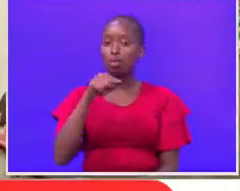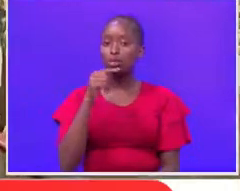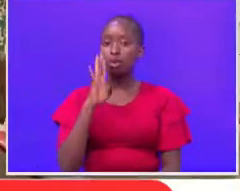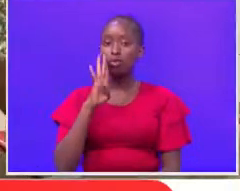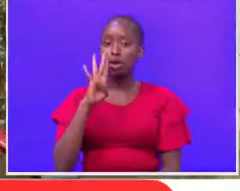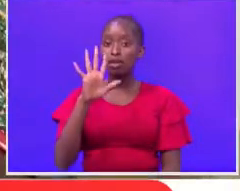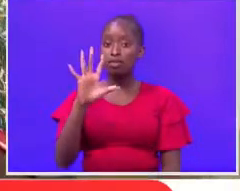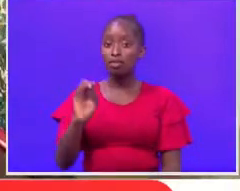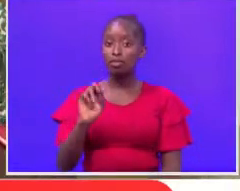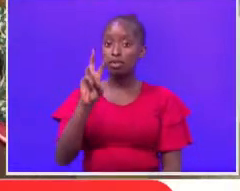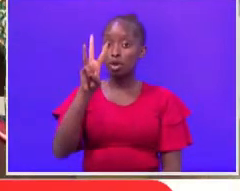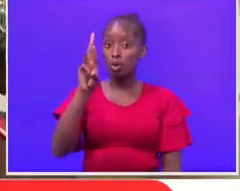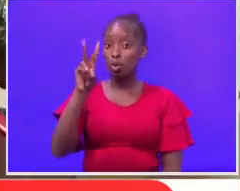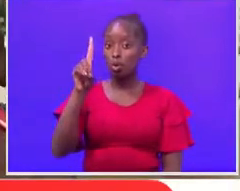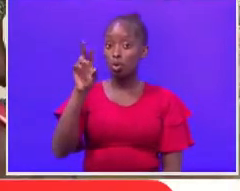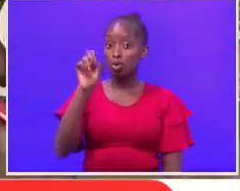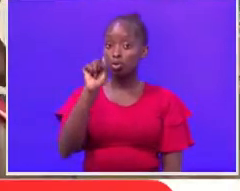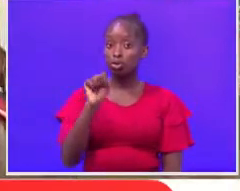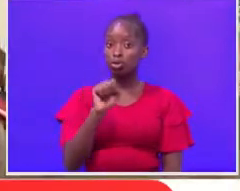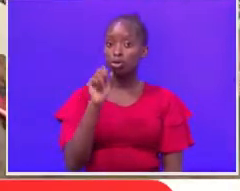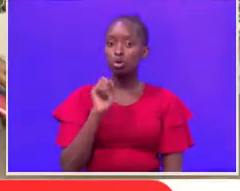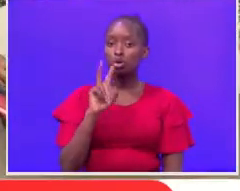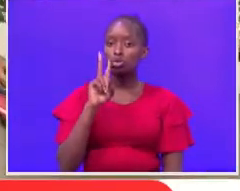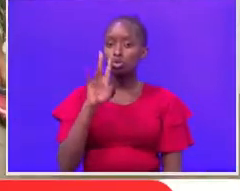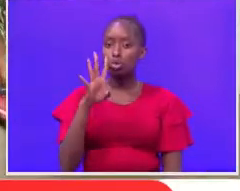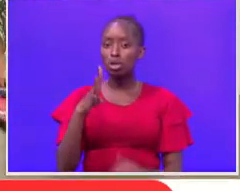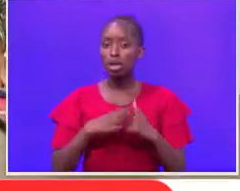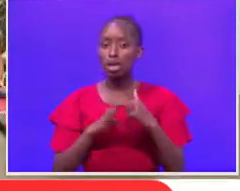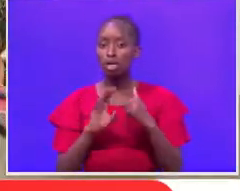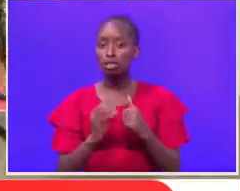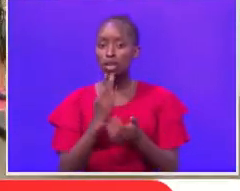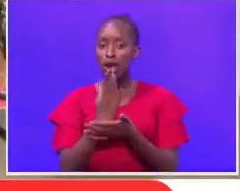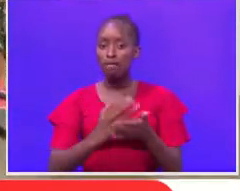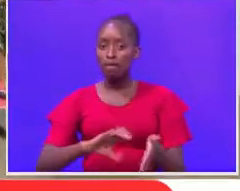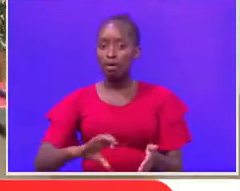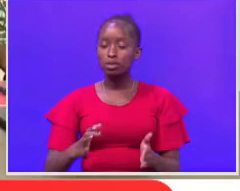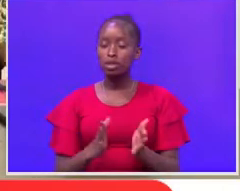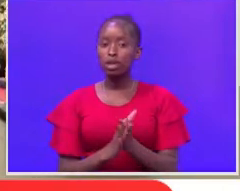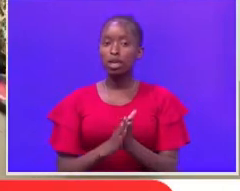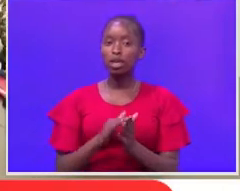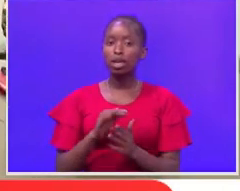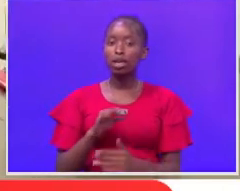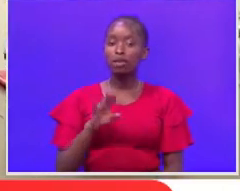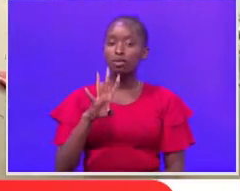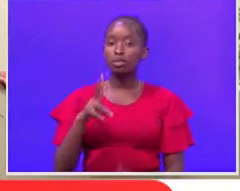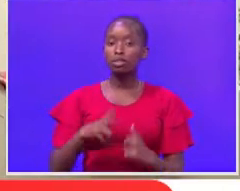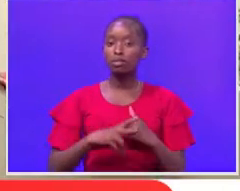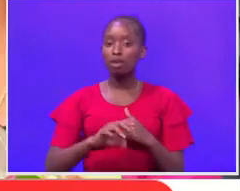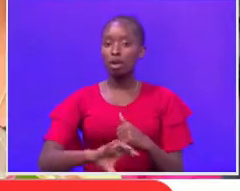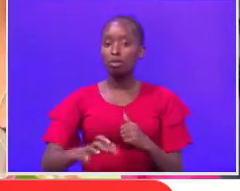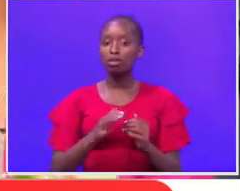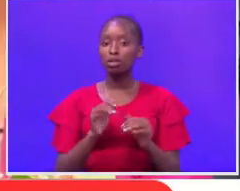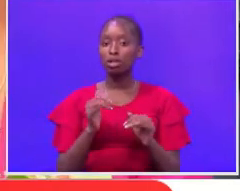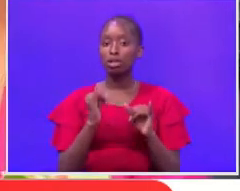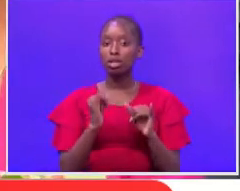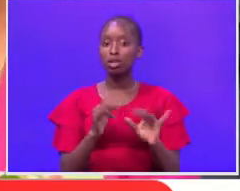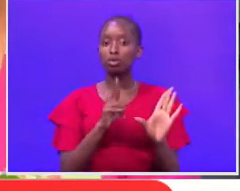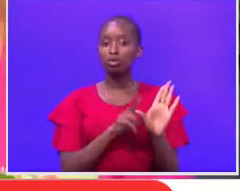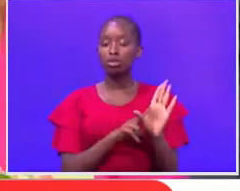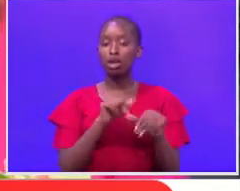1,450 wards, 290 sub-counties and 47 counties for the new chair of the organization.